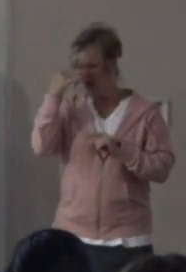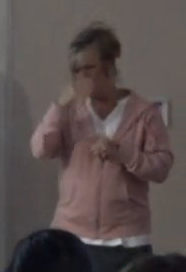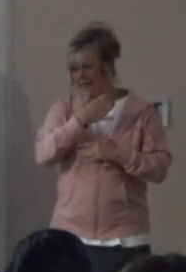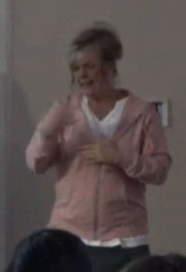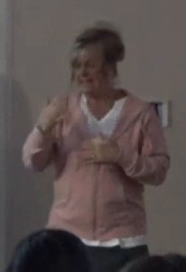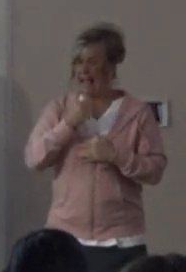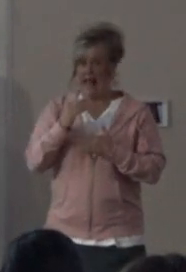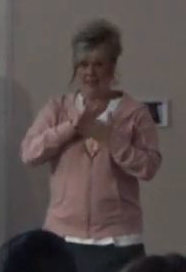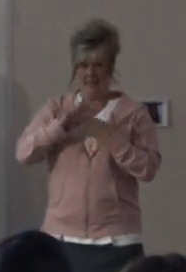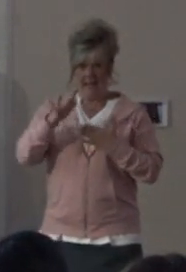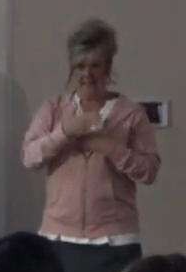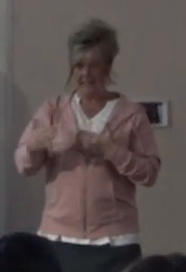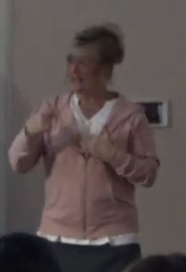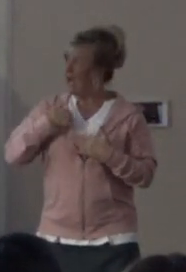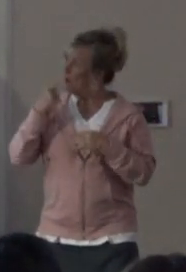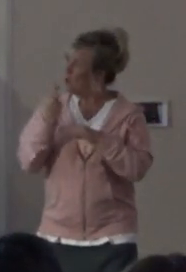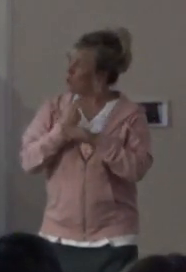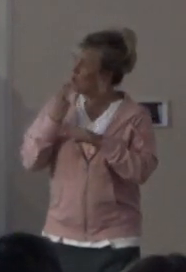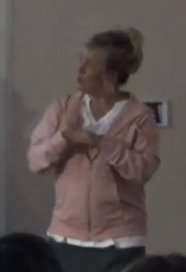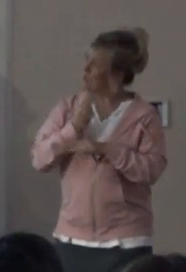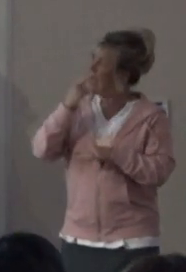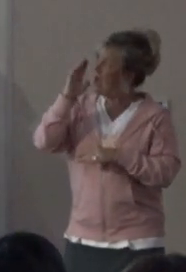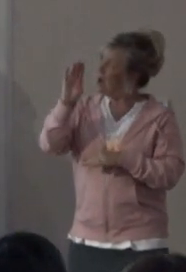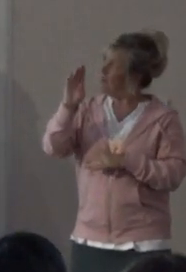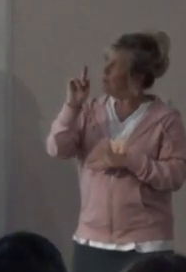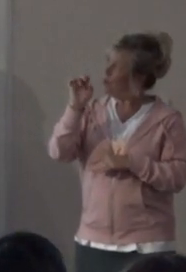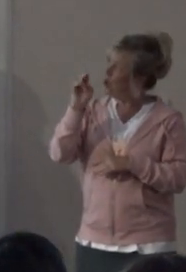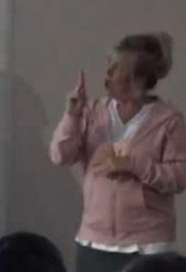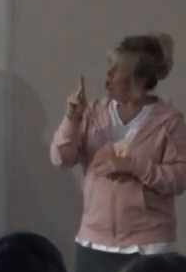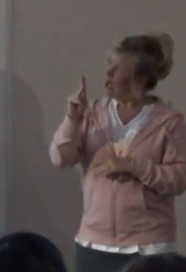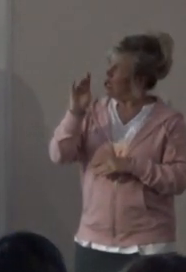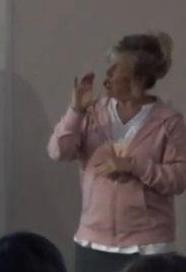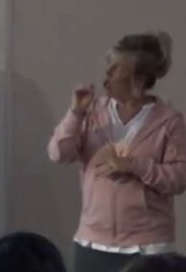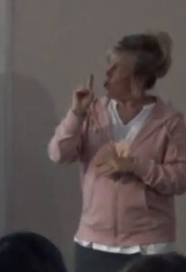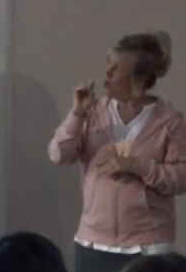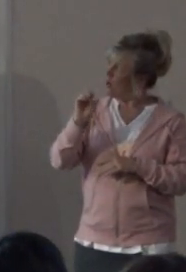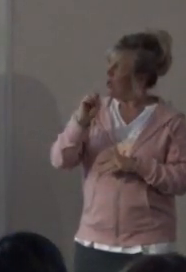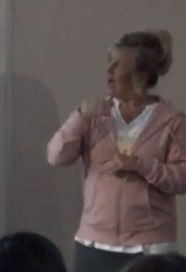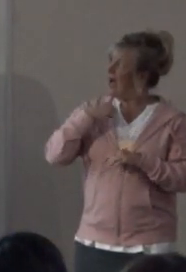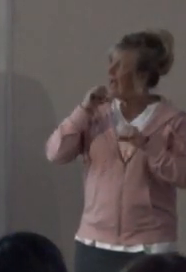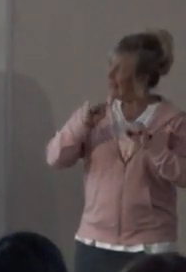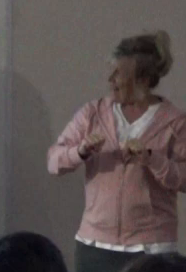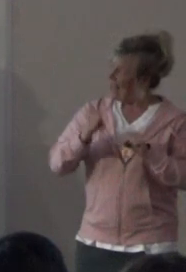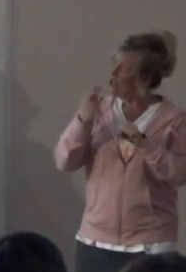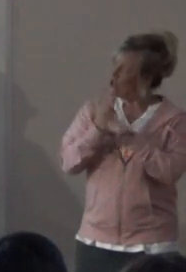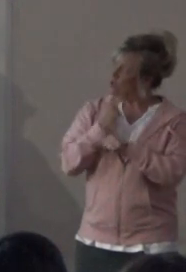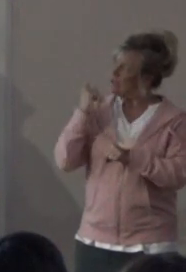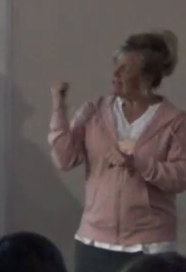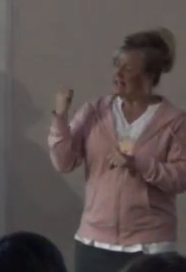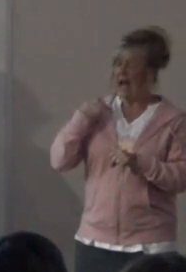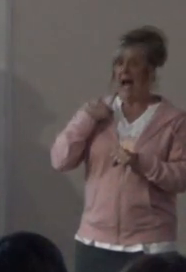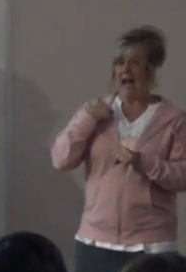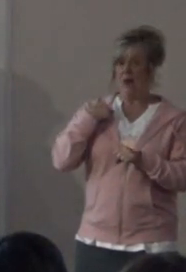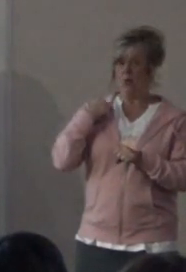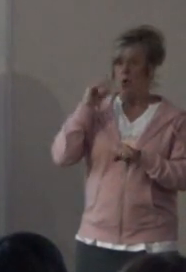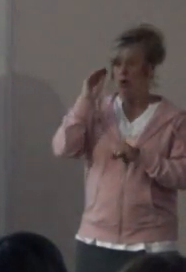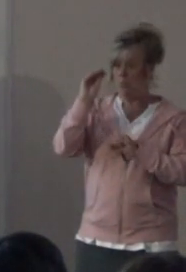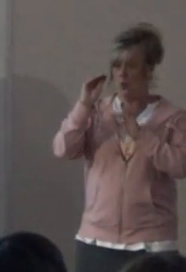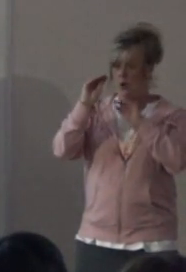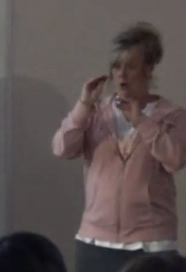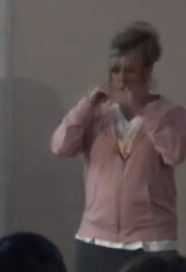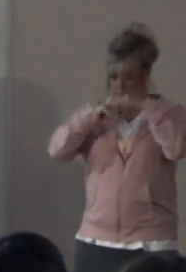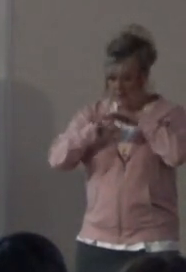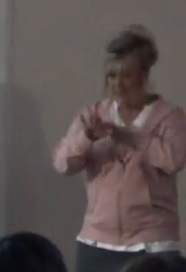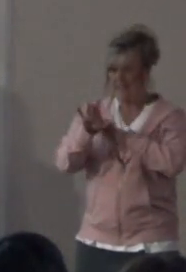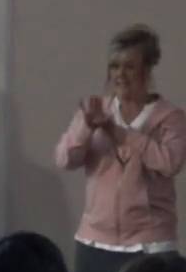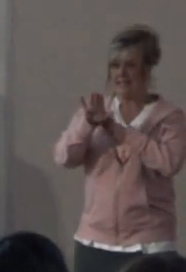thing is that it uses block code, and I don't know anything about actual code, but I can do blocks. So I would just put things into the